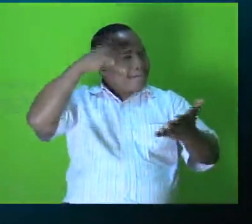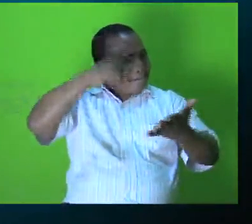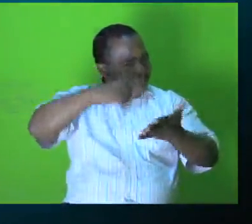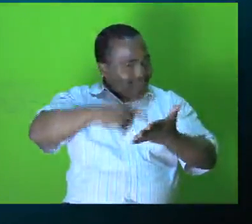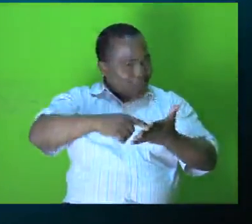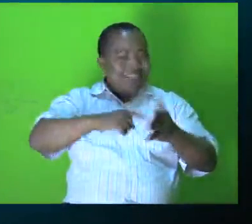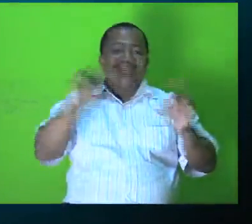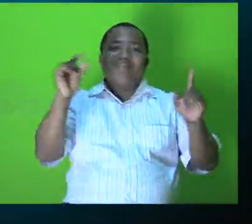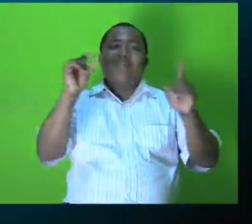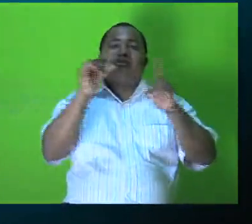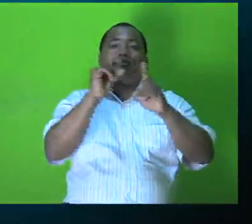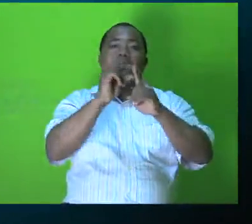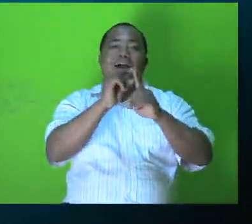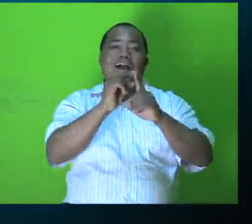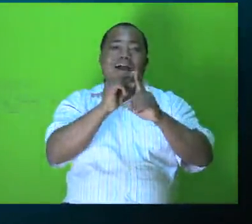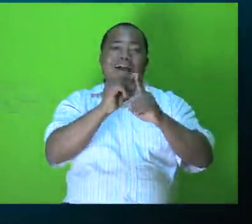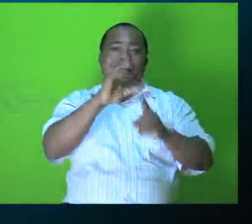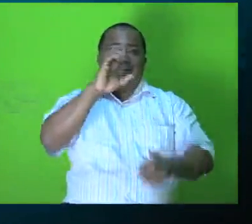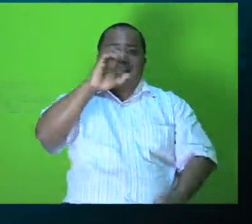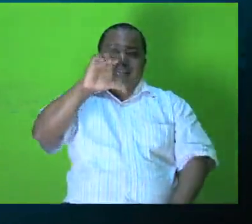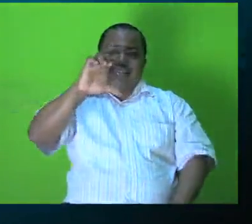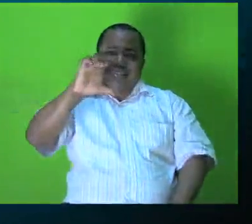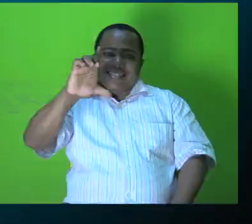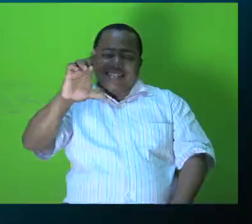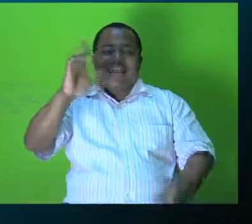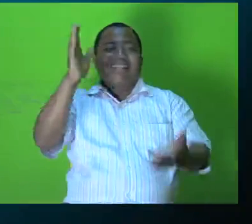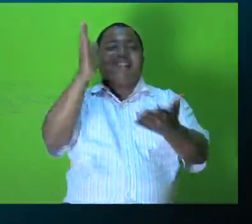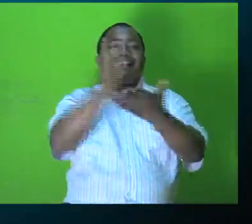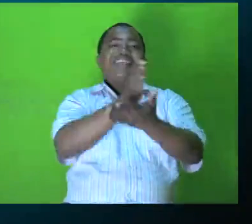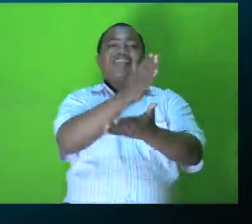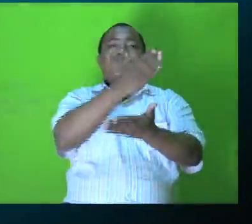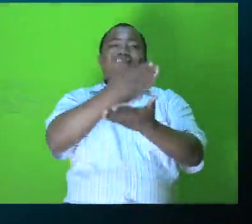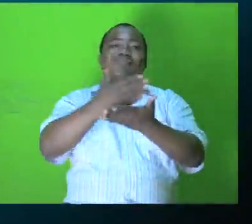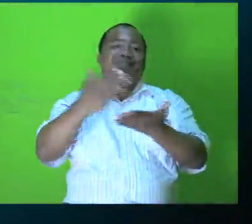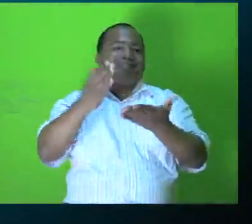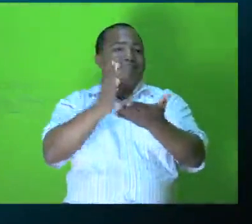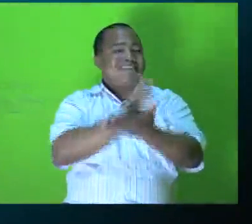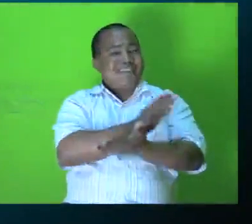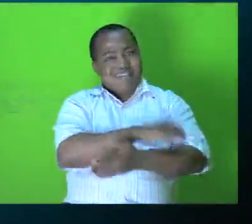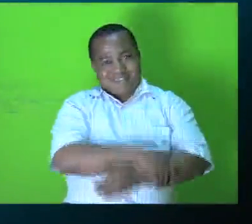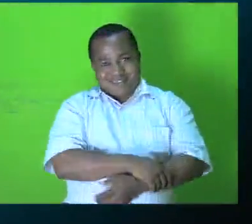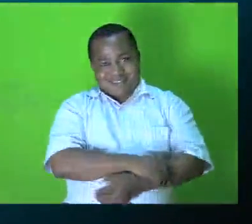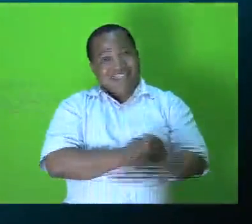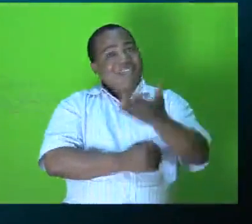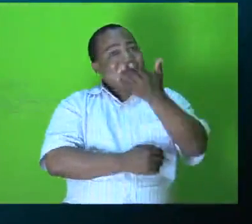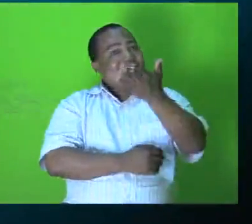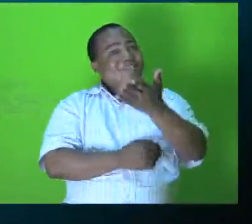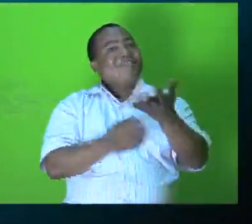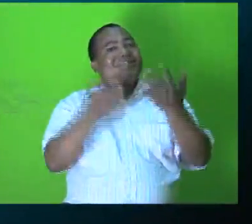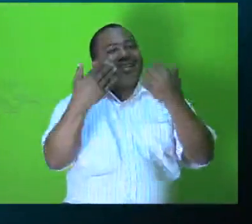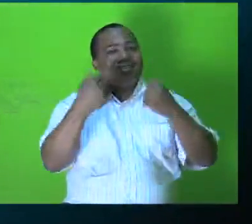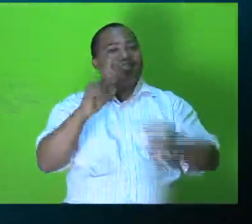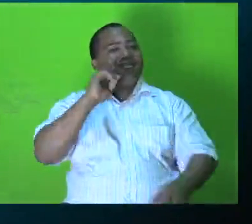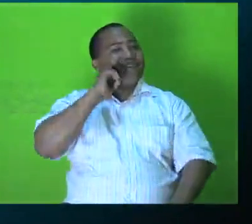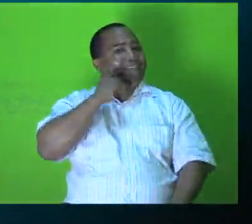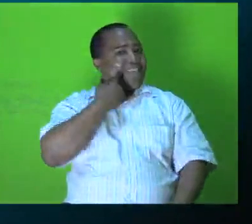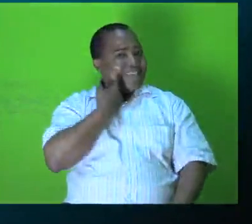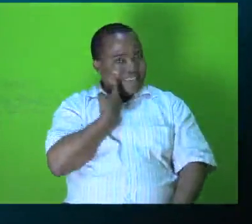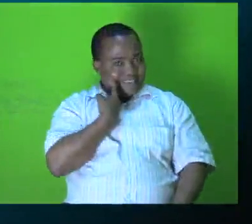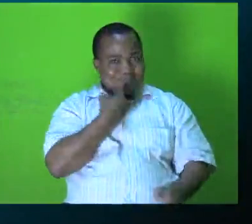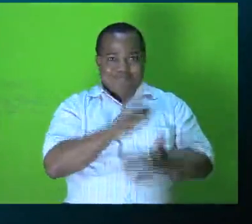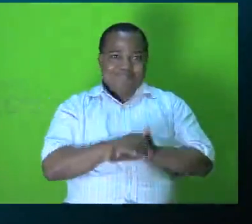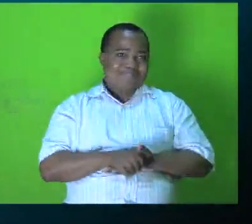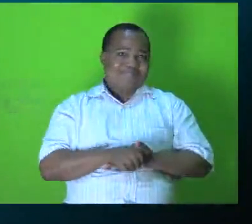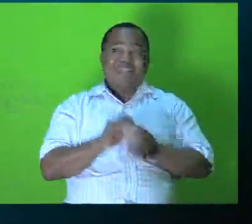of the words cell division. Can you try, my dears?